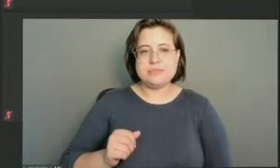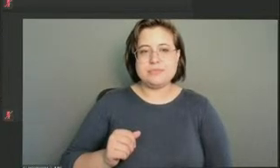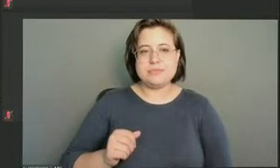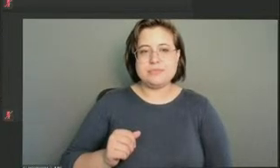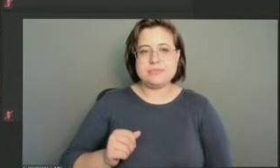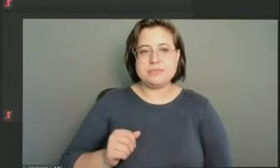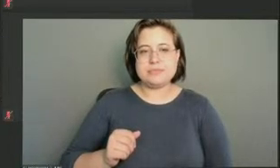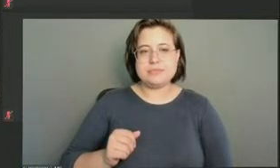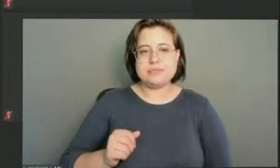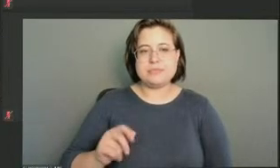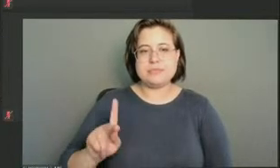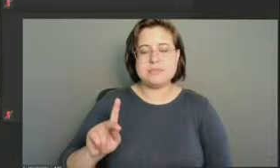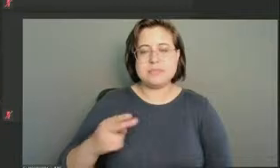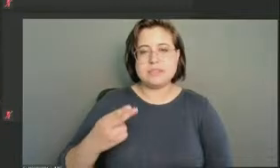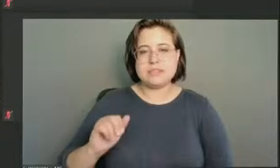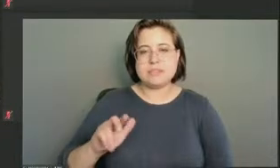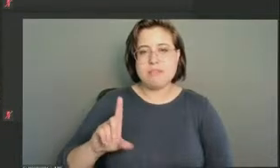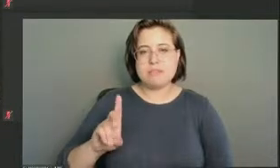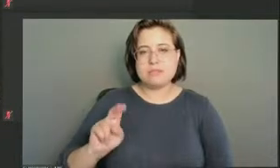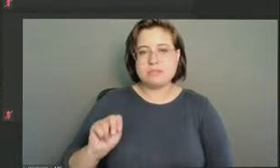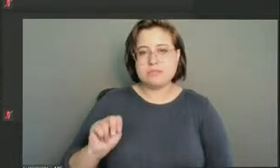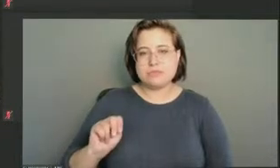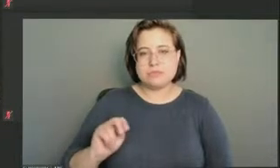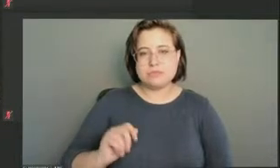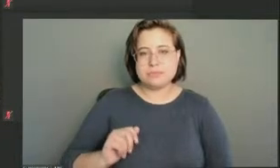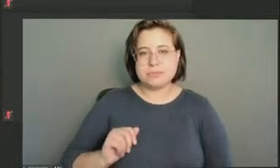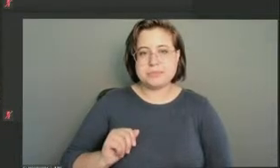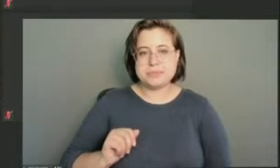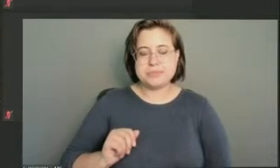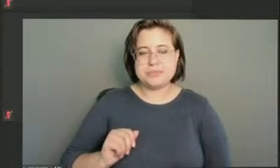Dr. Jonay Caldoun.